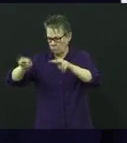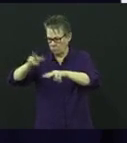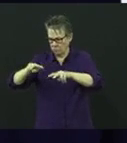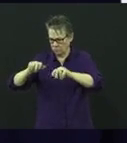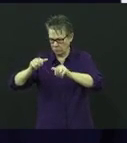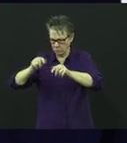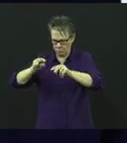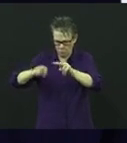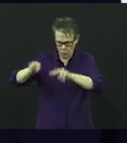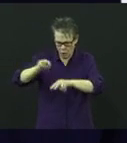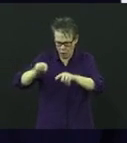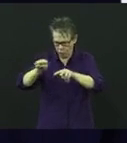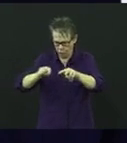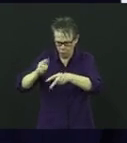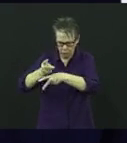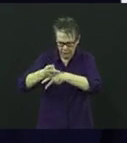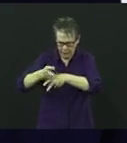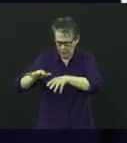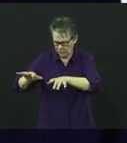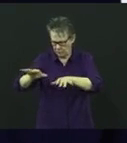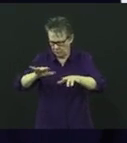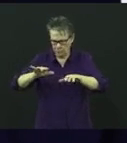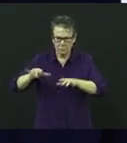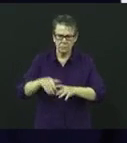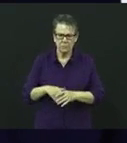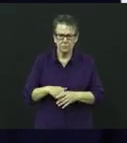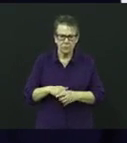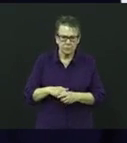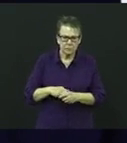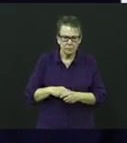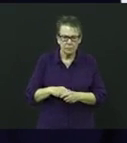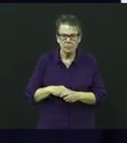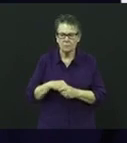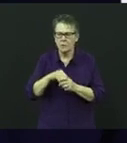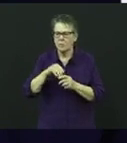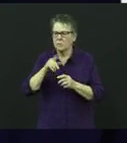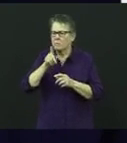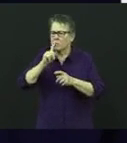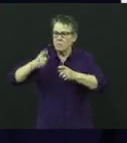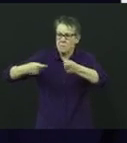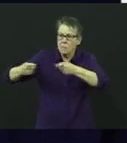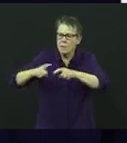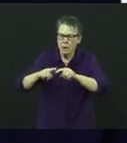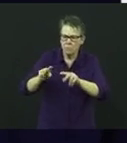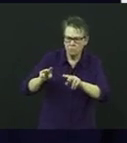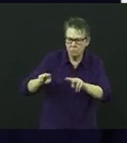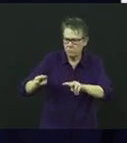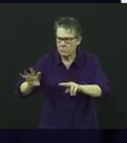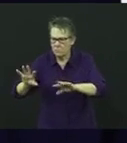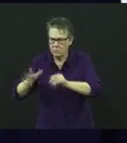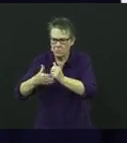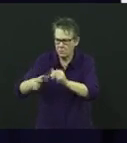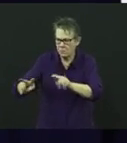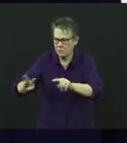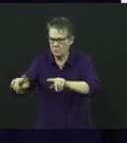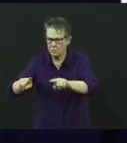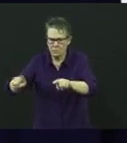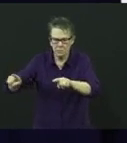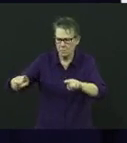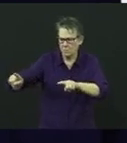staffing is difficult right now. So we are, along with the individuals at the Rock